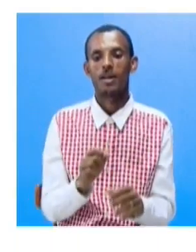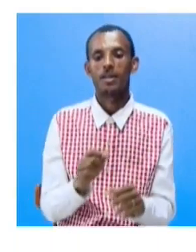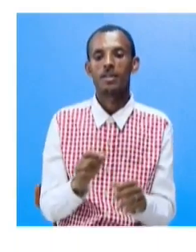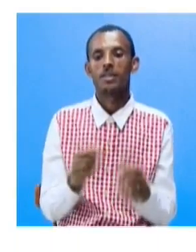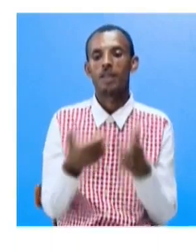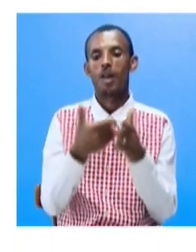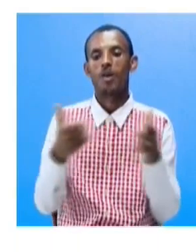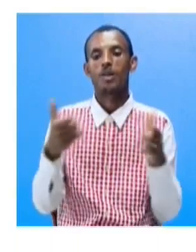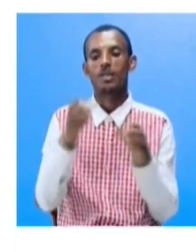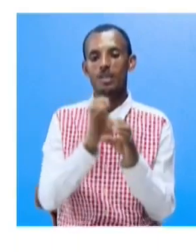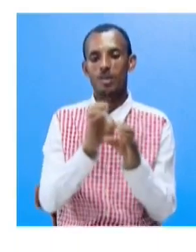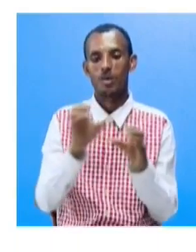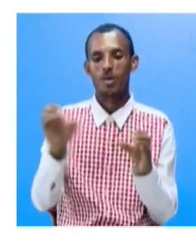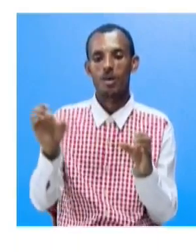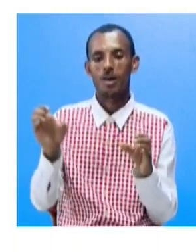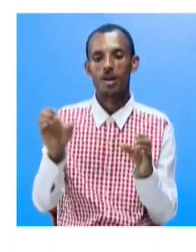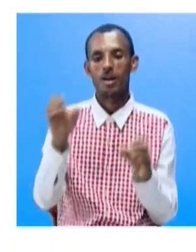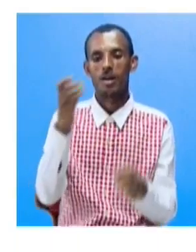chord